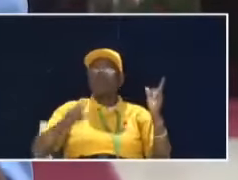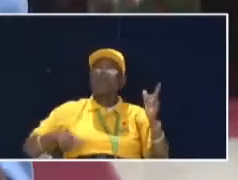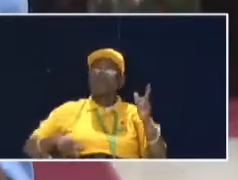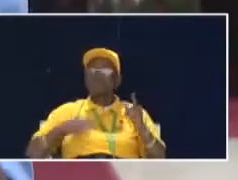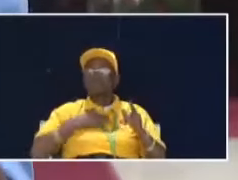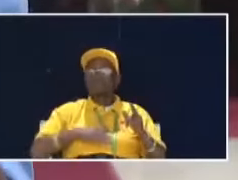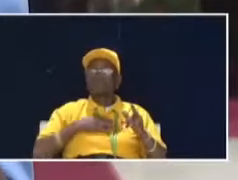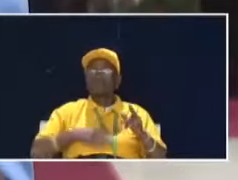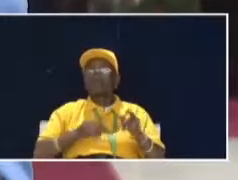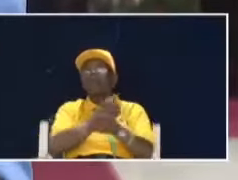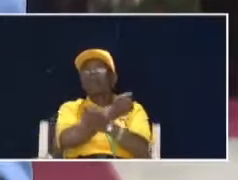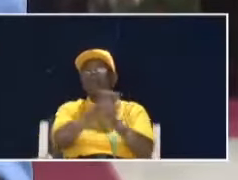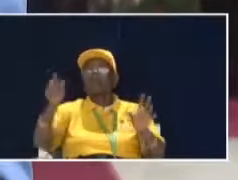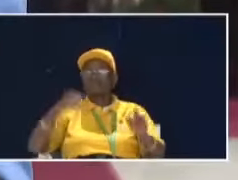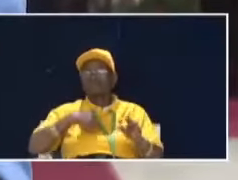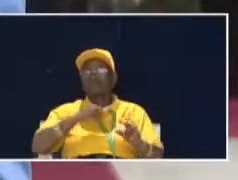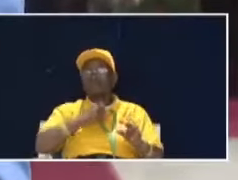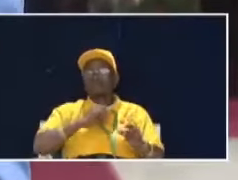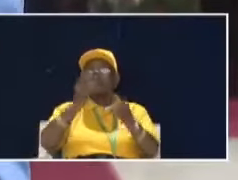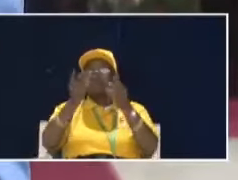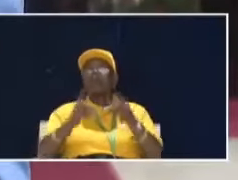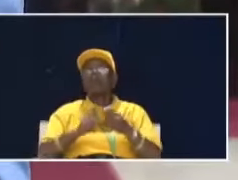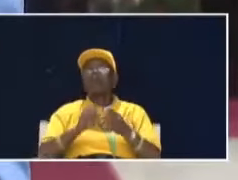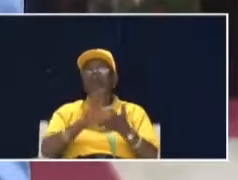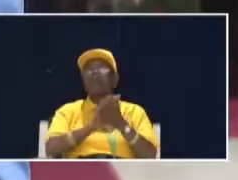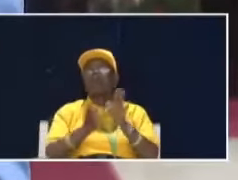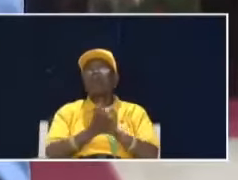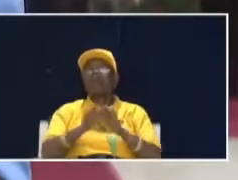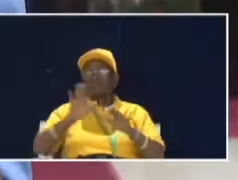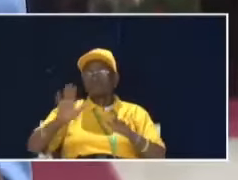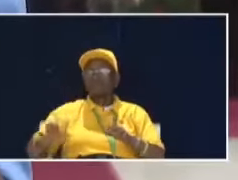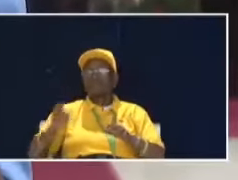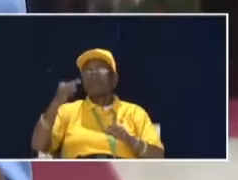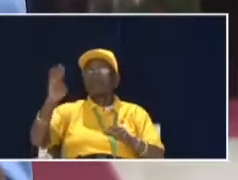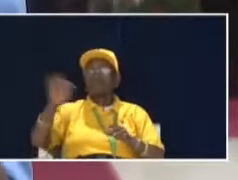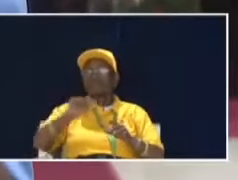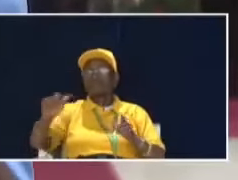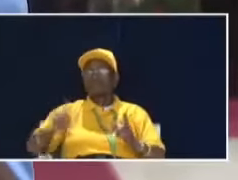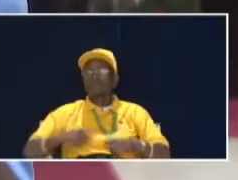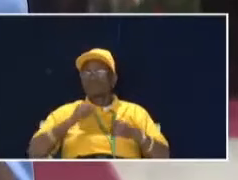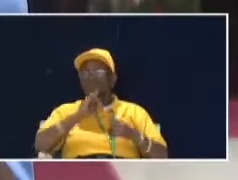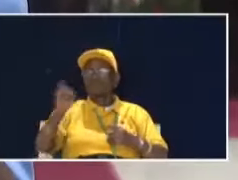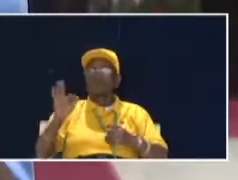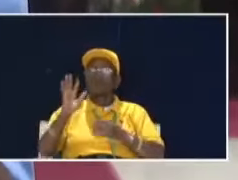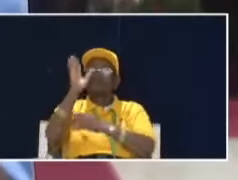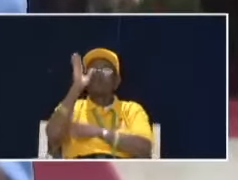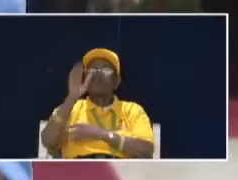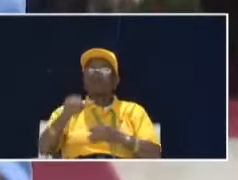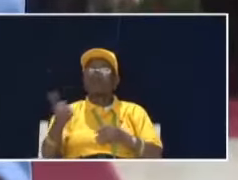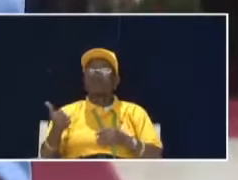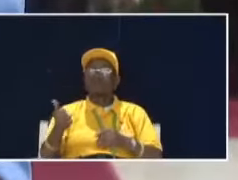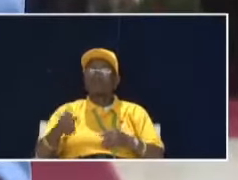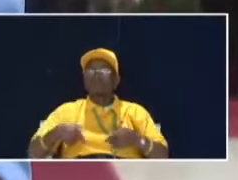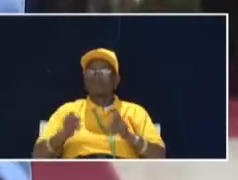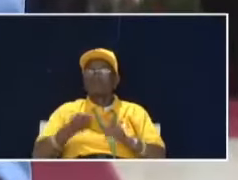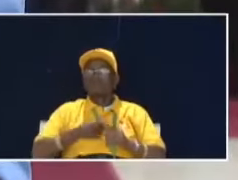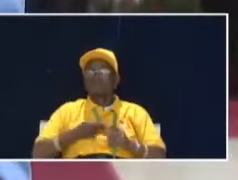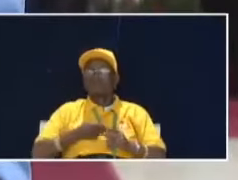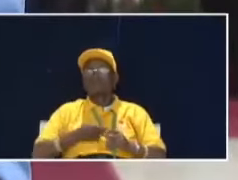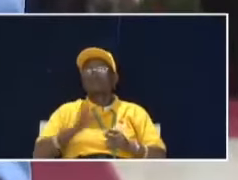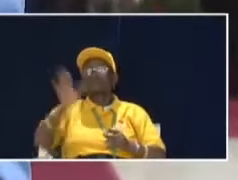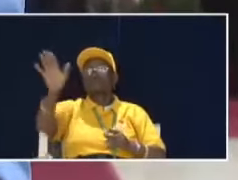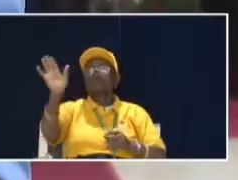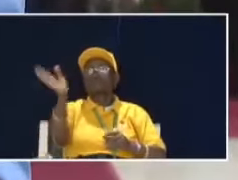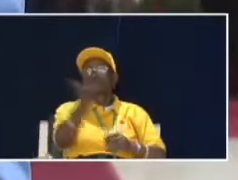I want to become a child of the living God. And the rest of us, please, let's stretch our hands towards these our